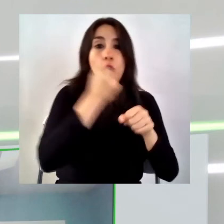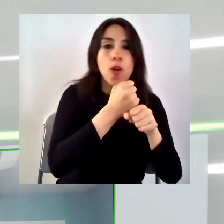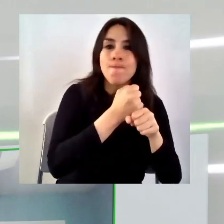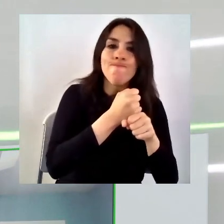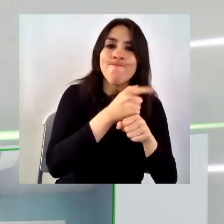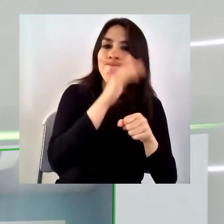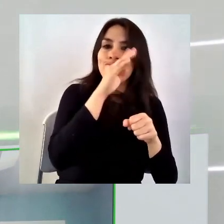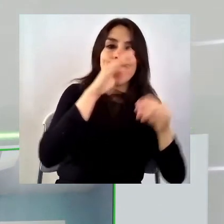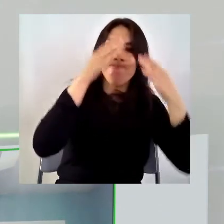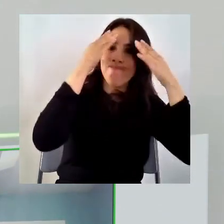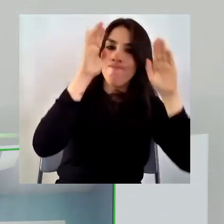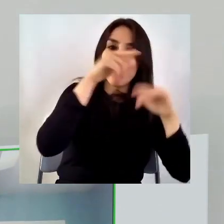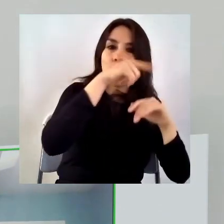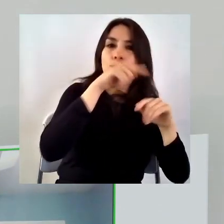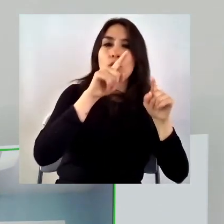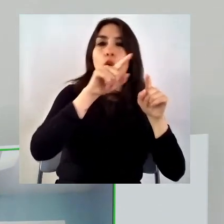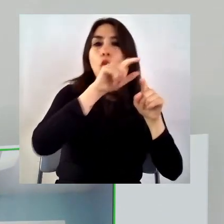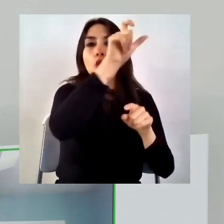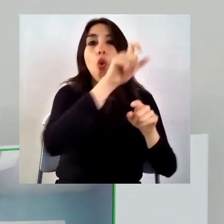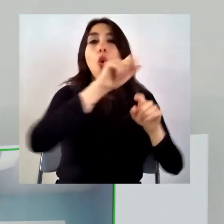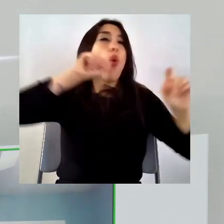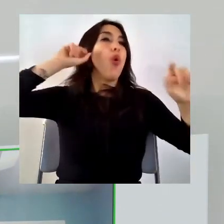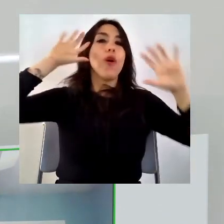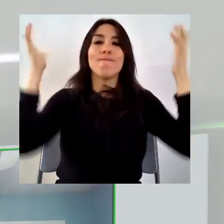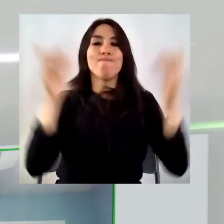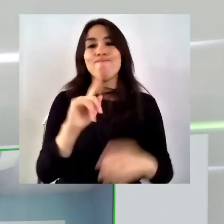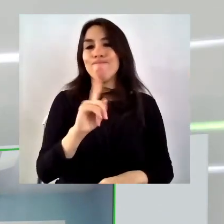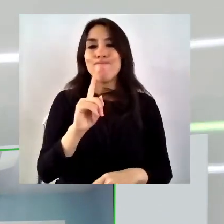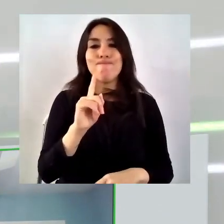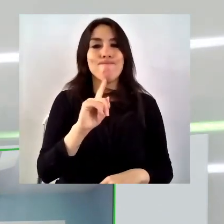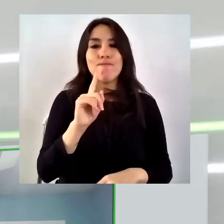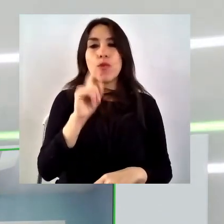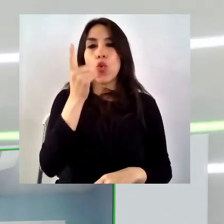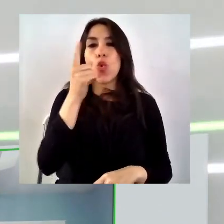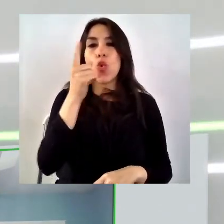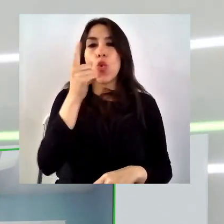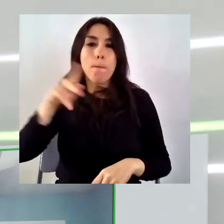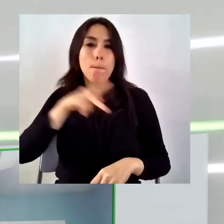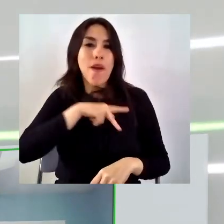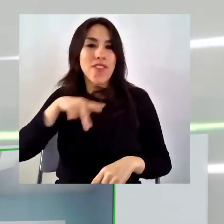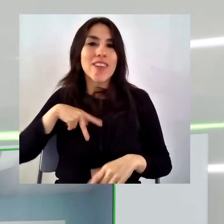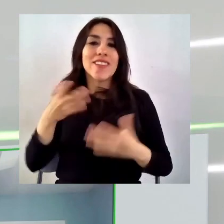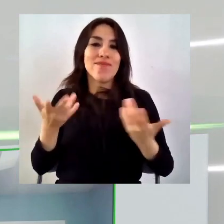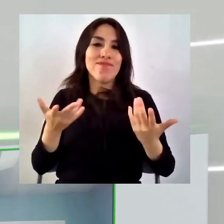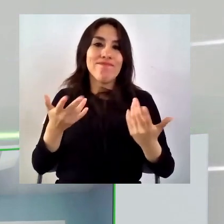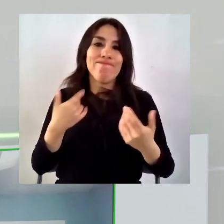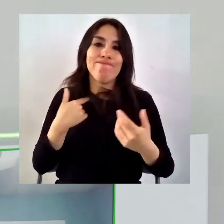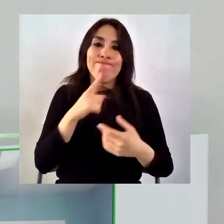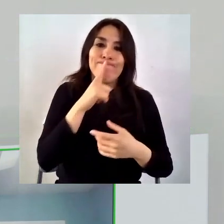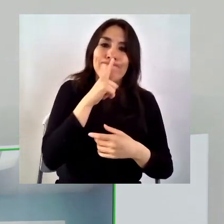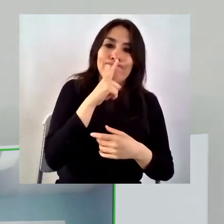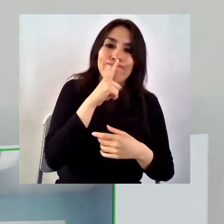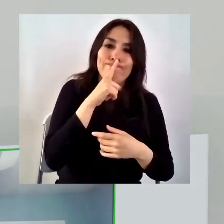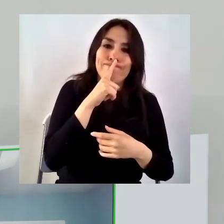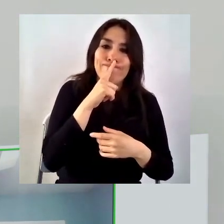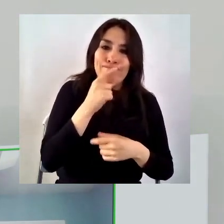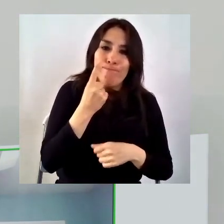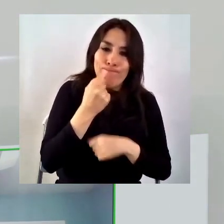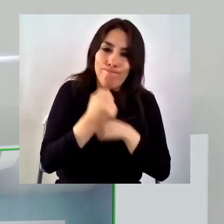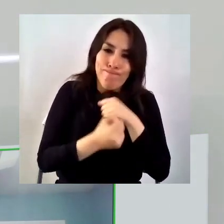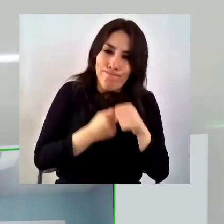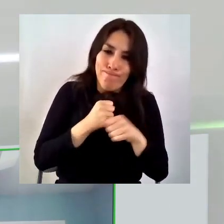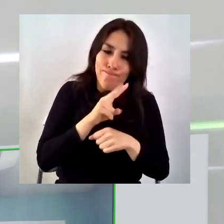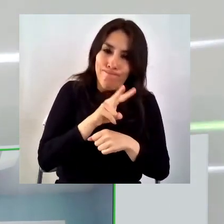them, at a time of extreme personal and professional stress, I had to take a lengthy amount of time off. And it was that experience that led me